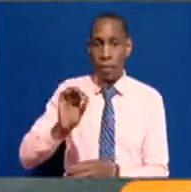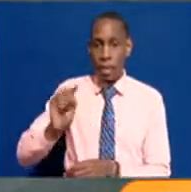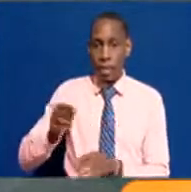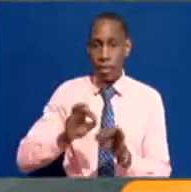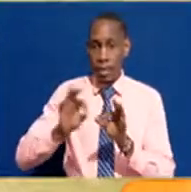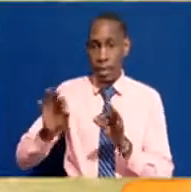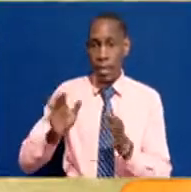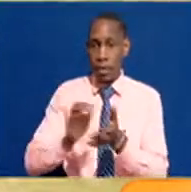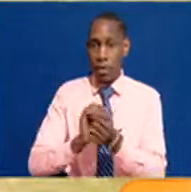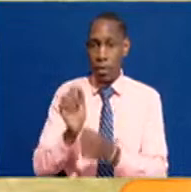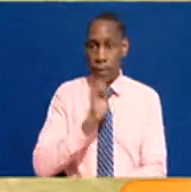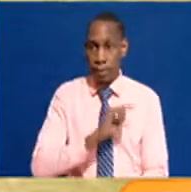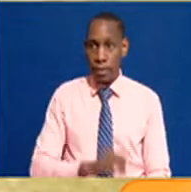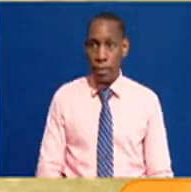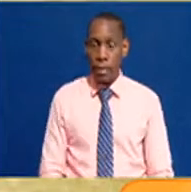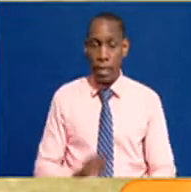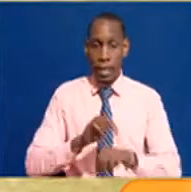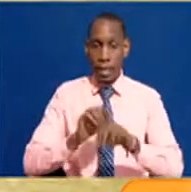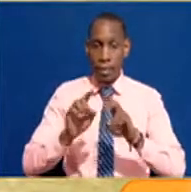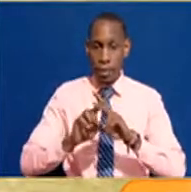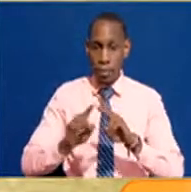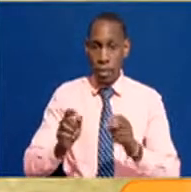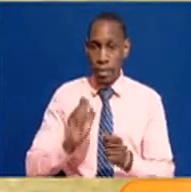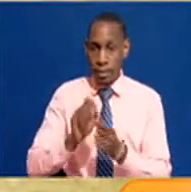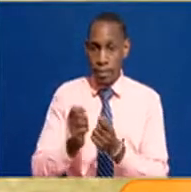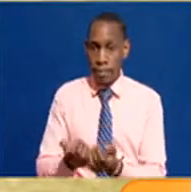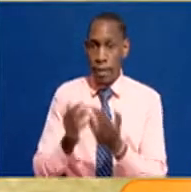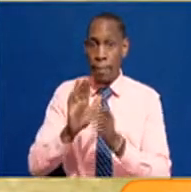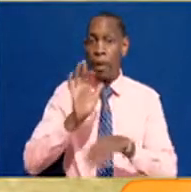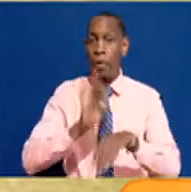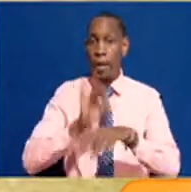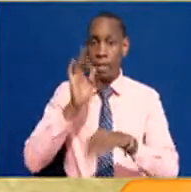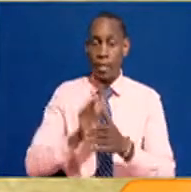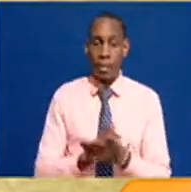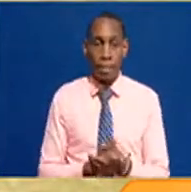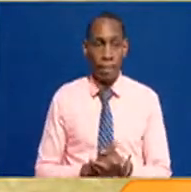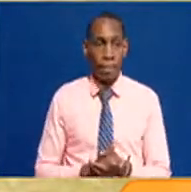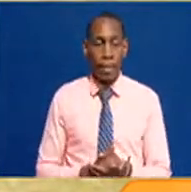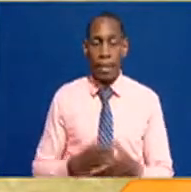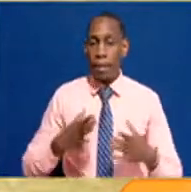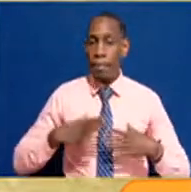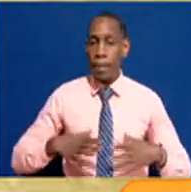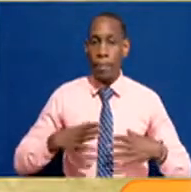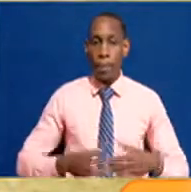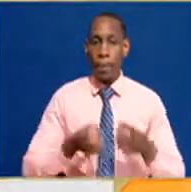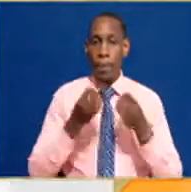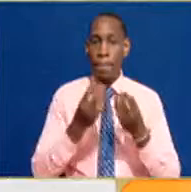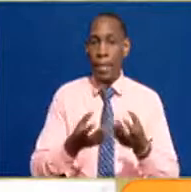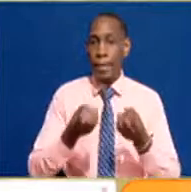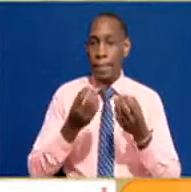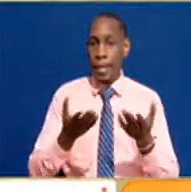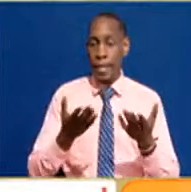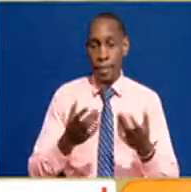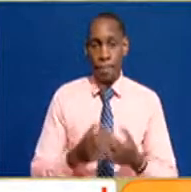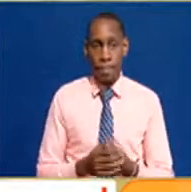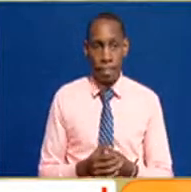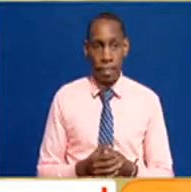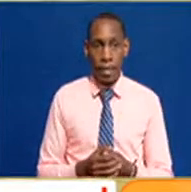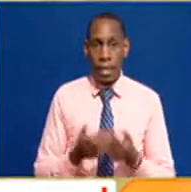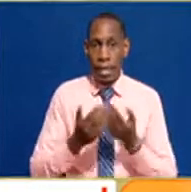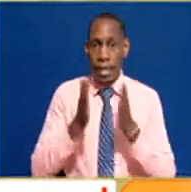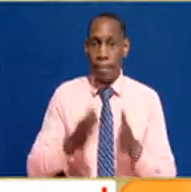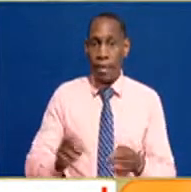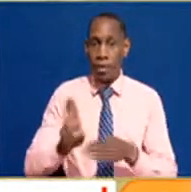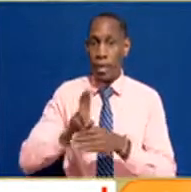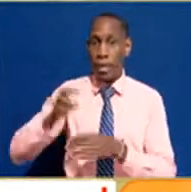in ashes. Whenever you start fire, you are affecting millions and millions of Kenyans, anybody who is